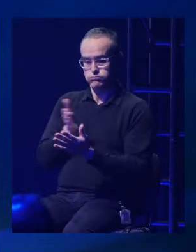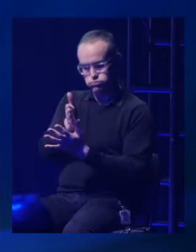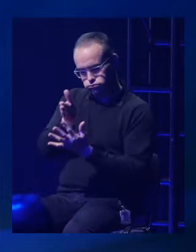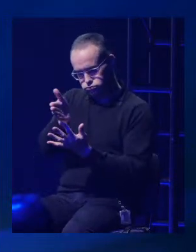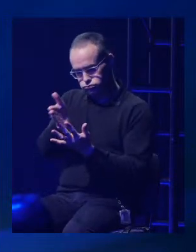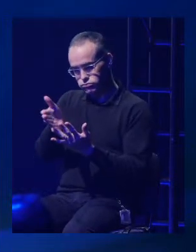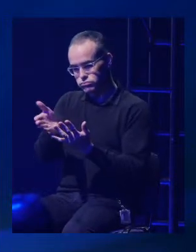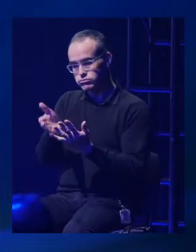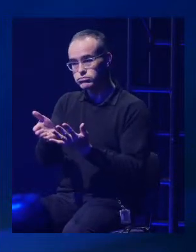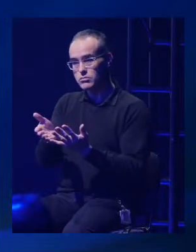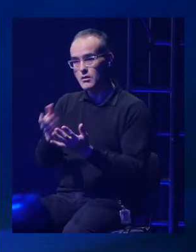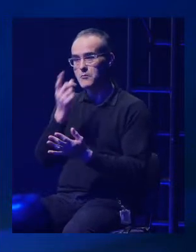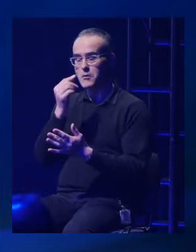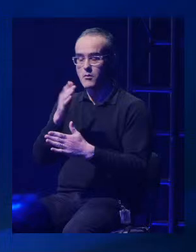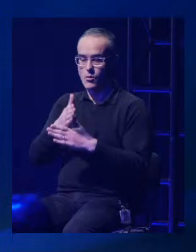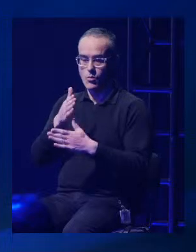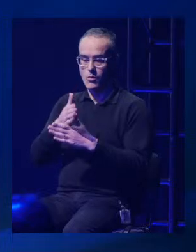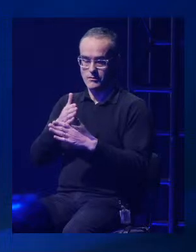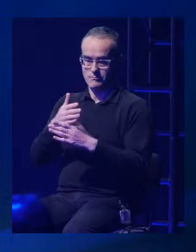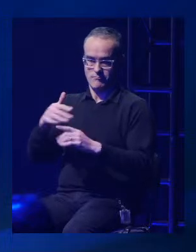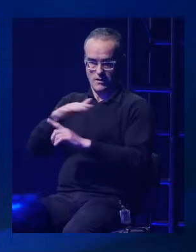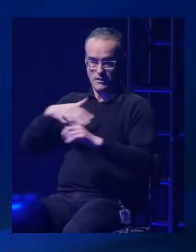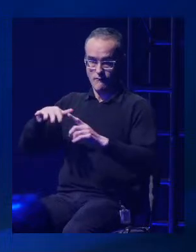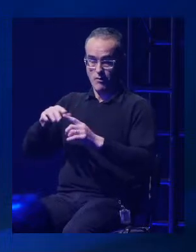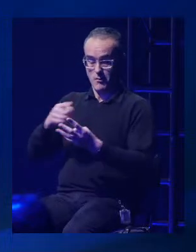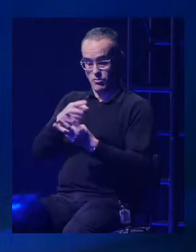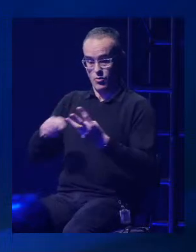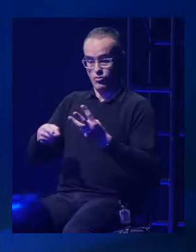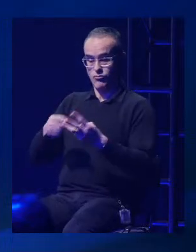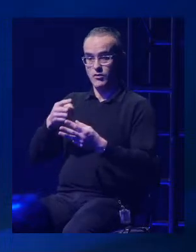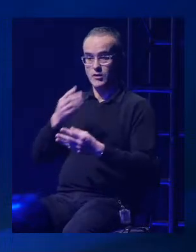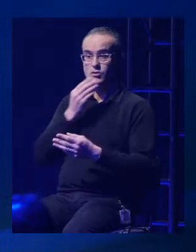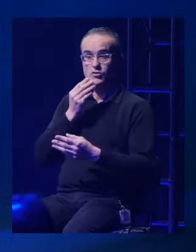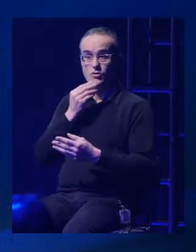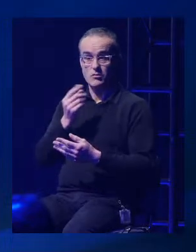work in an environment where all three of these disciplines have to be used.